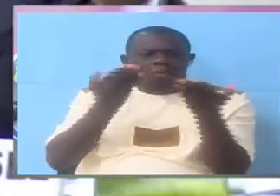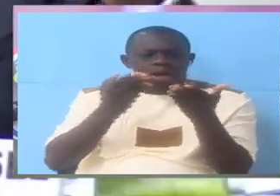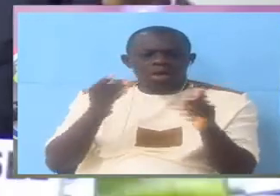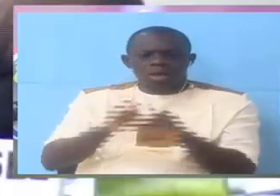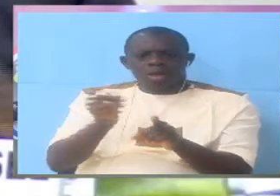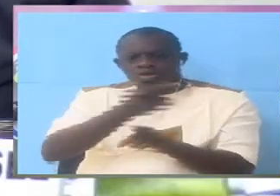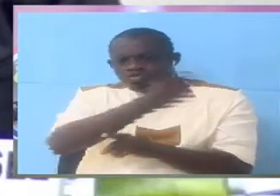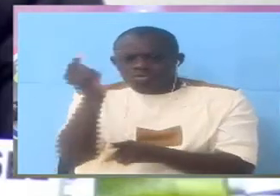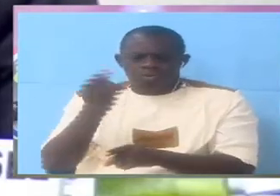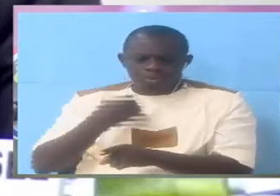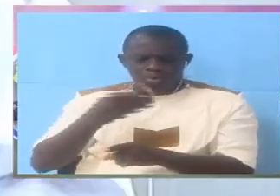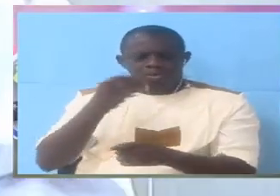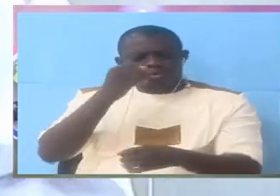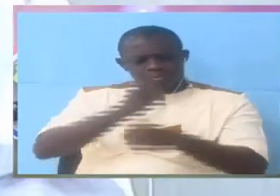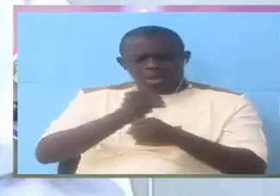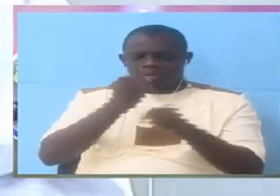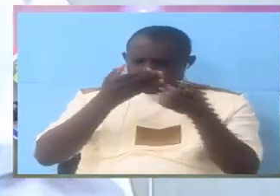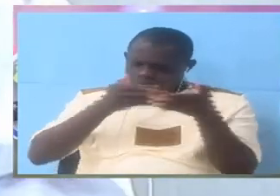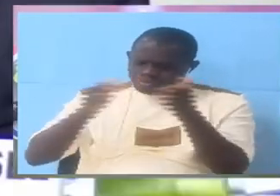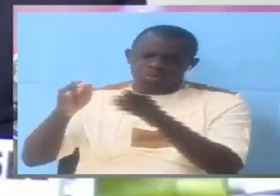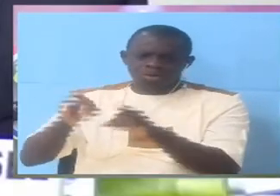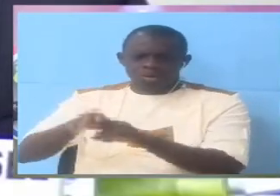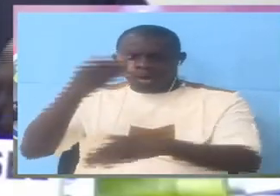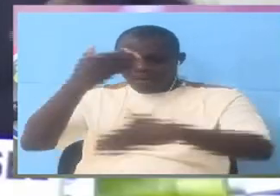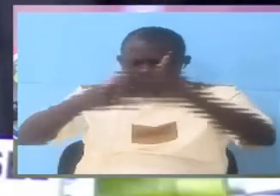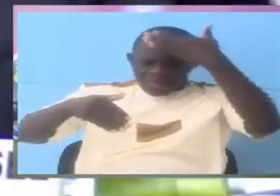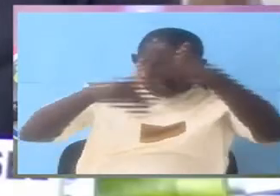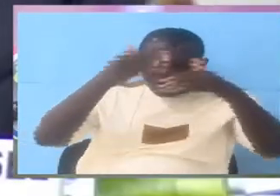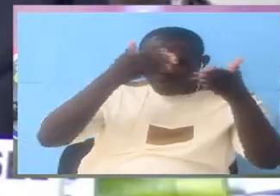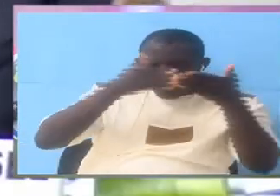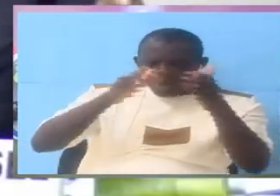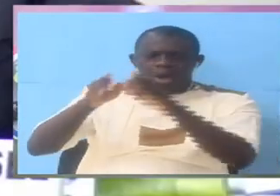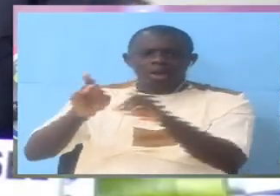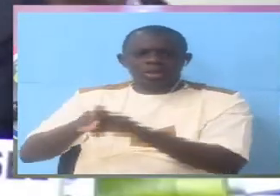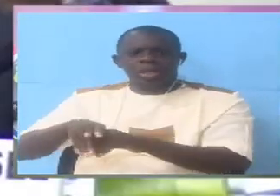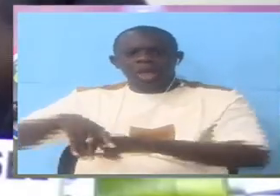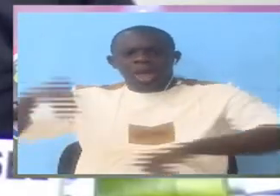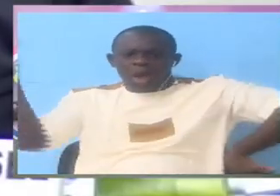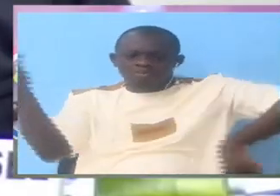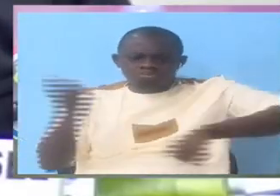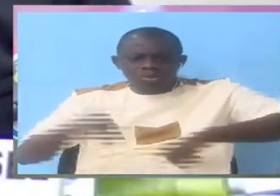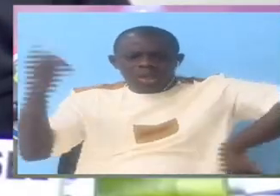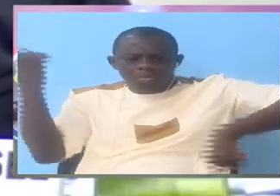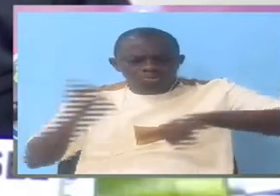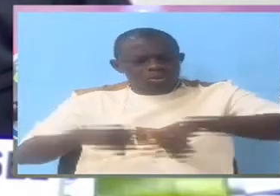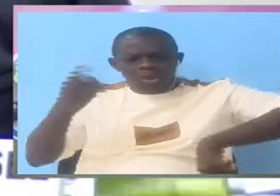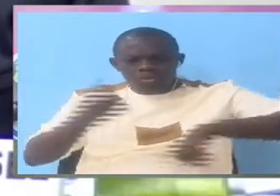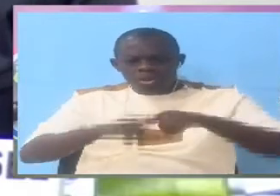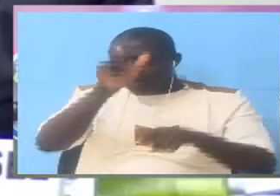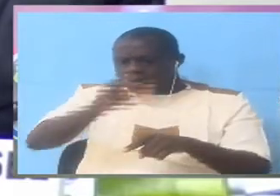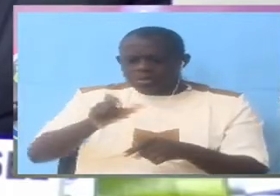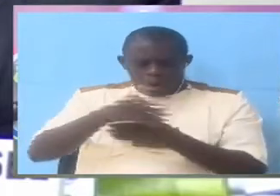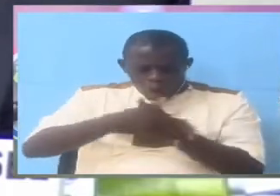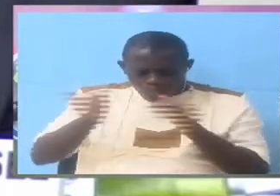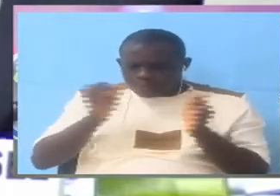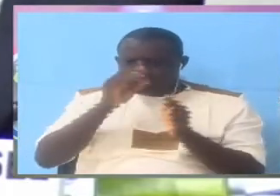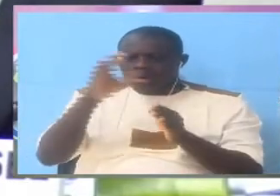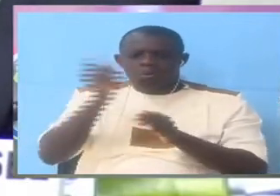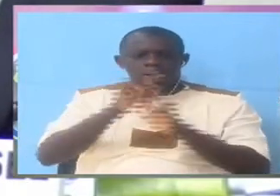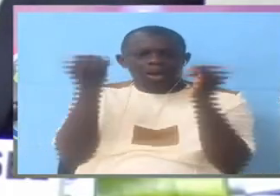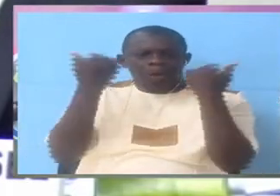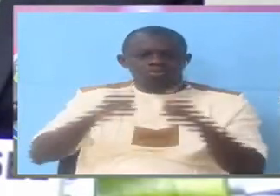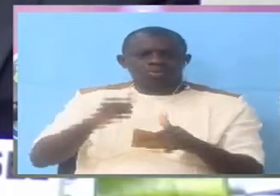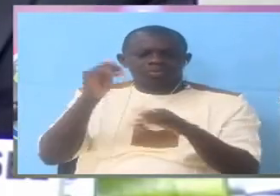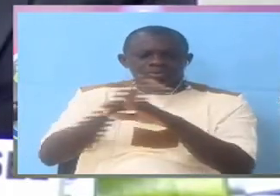a system. You guys built a system of beating confessions out of people and using that